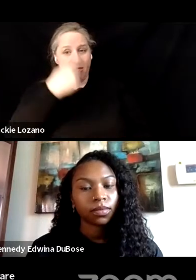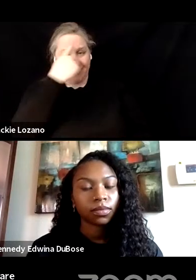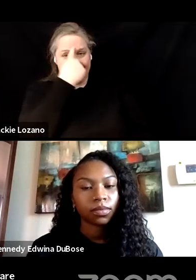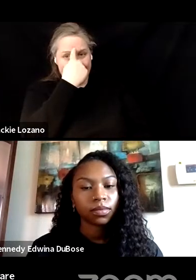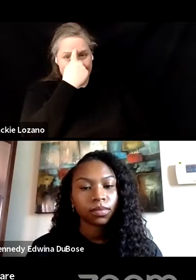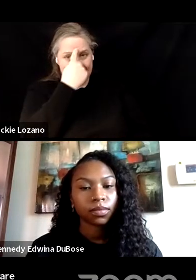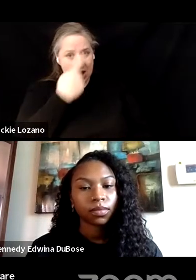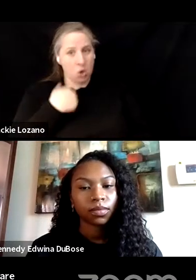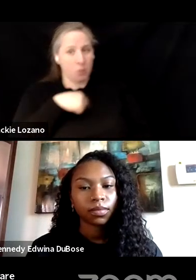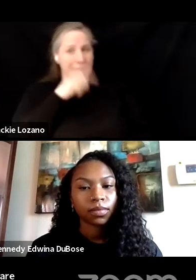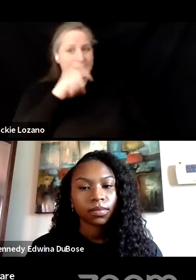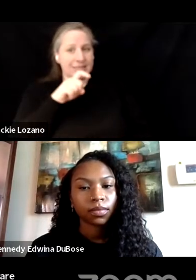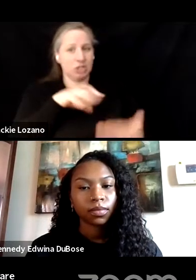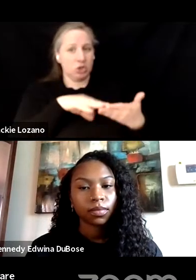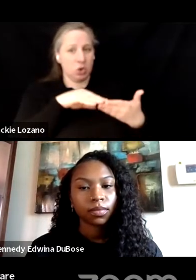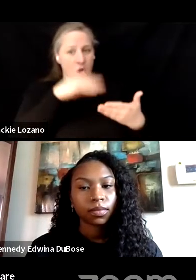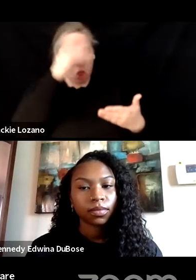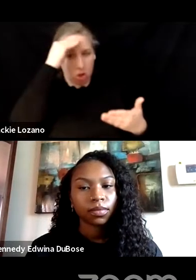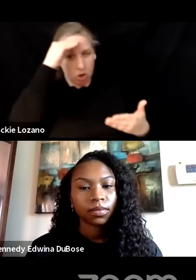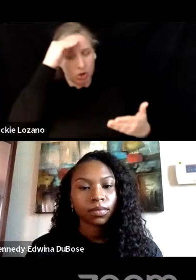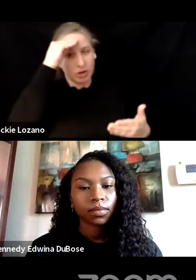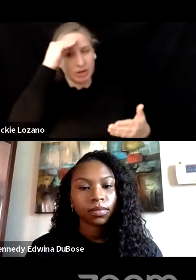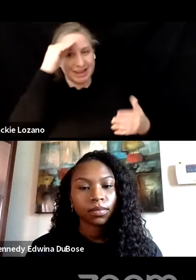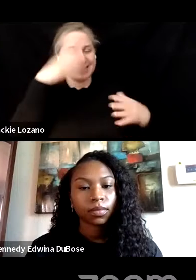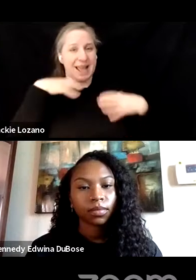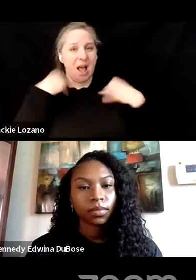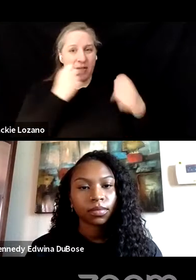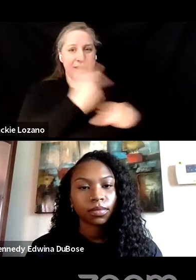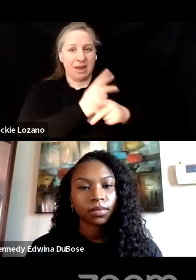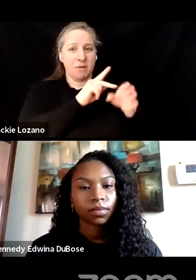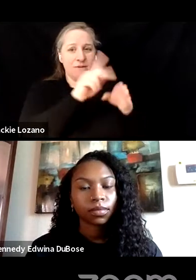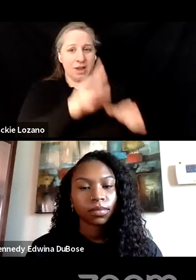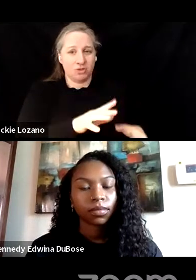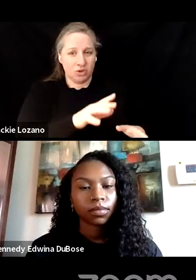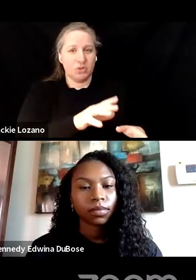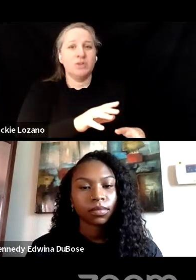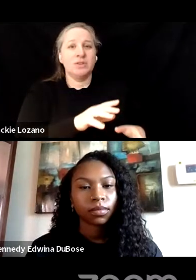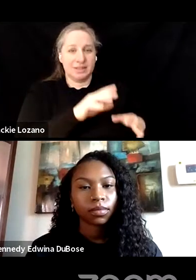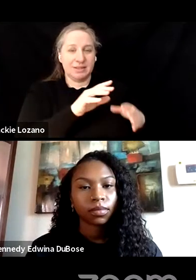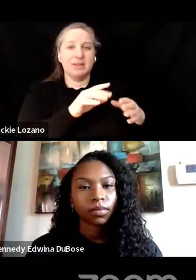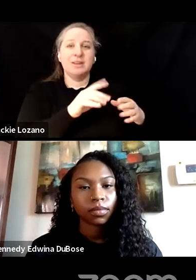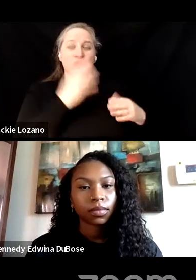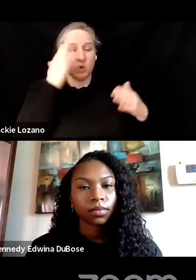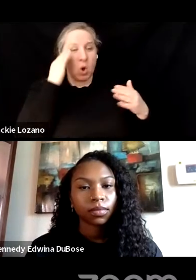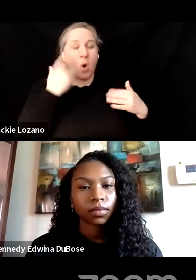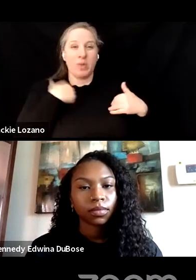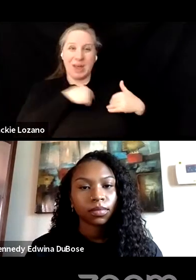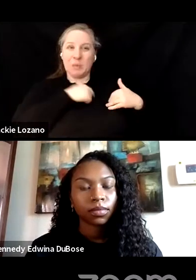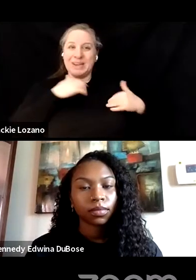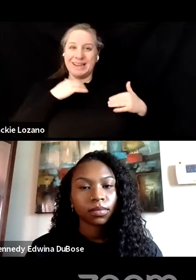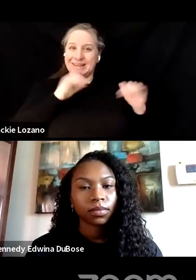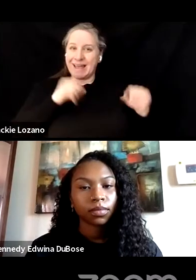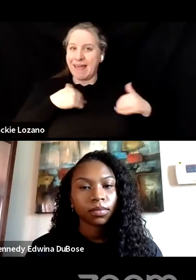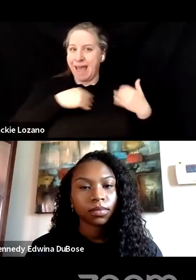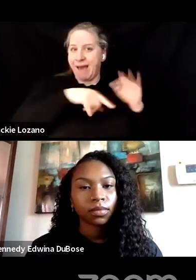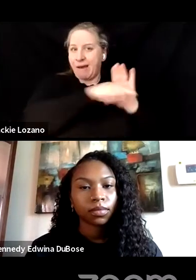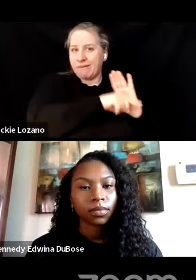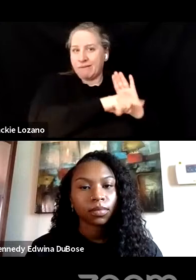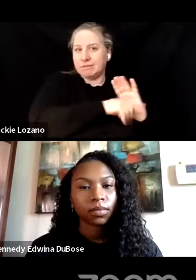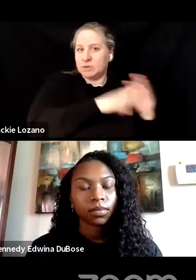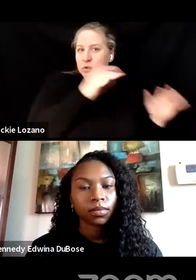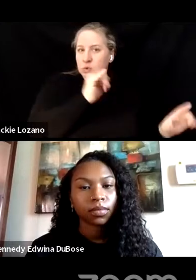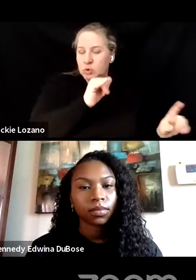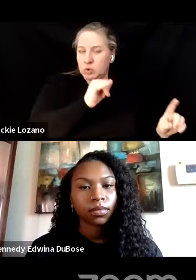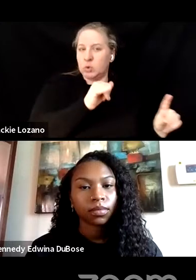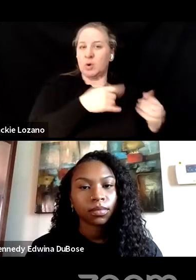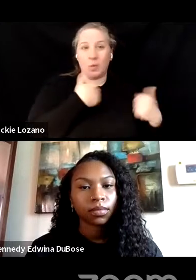we need to learn as healthcare professionals to be vulnerable, to know we don't have all the answers, but to be able to